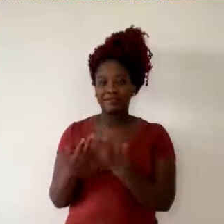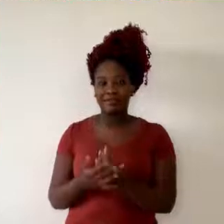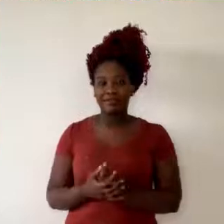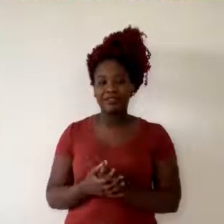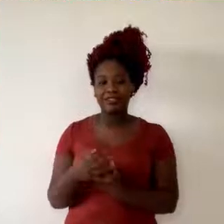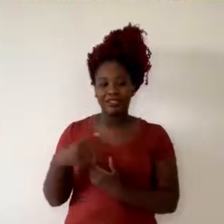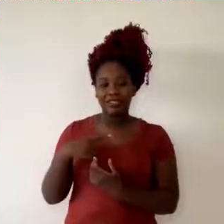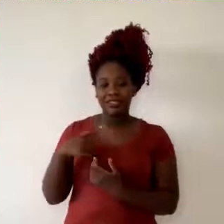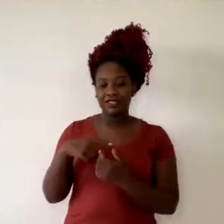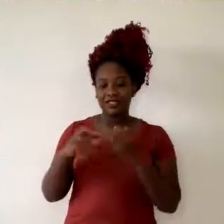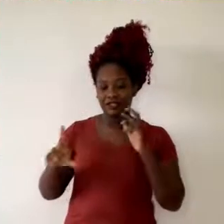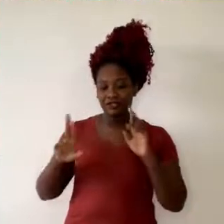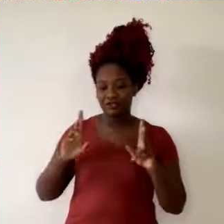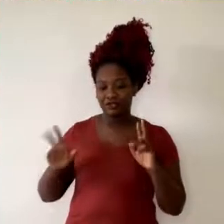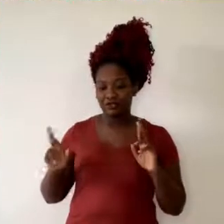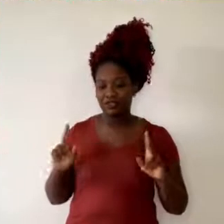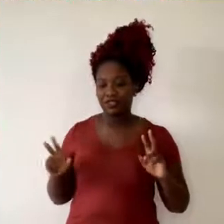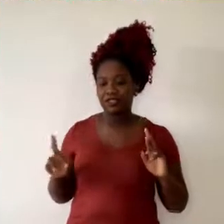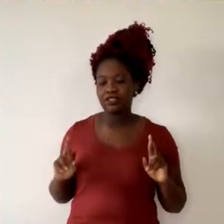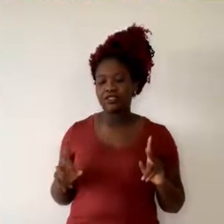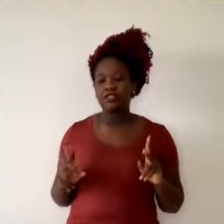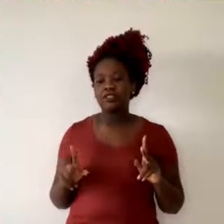is intersessed by